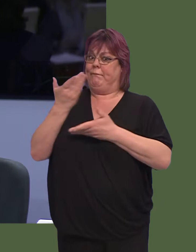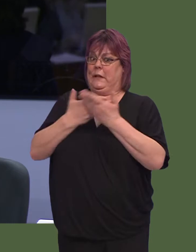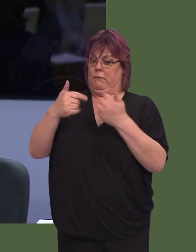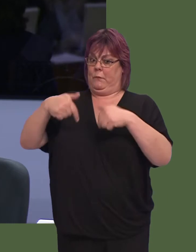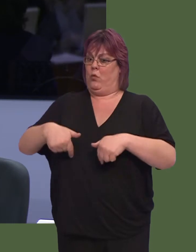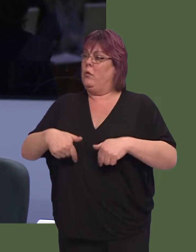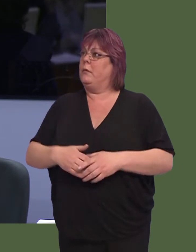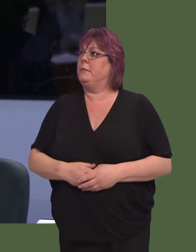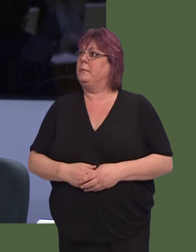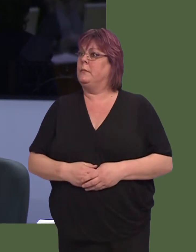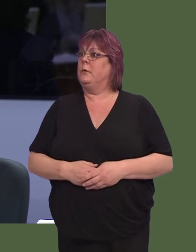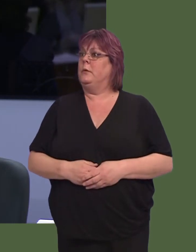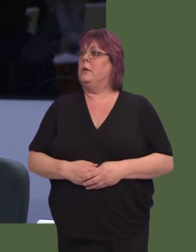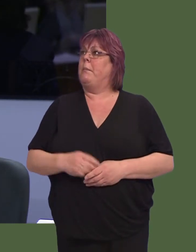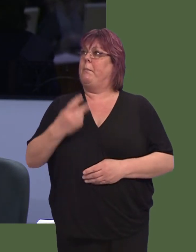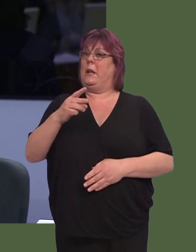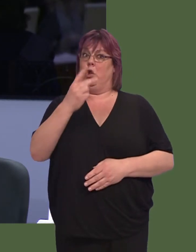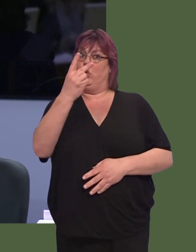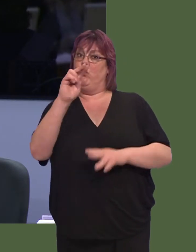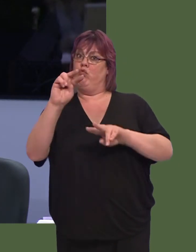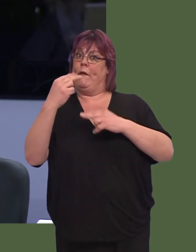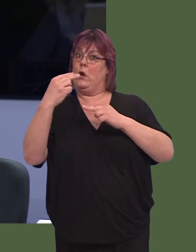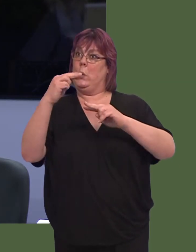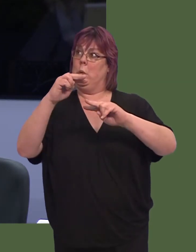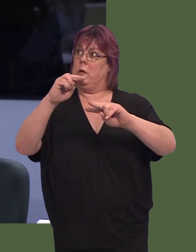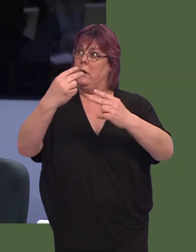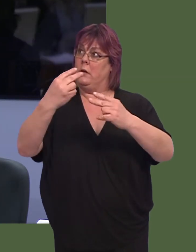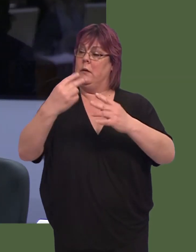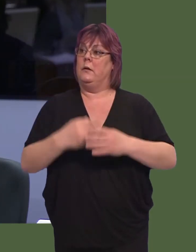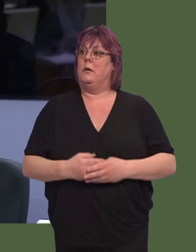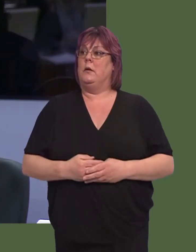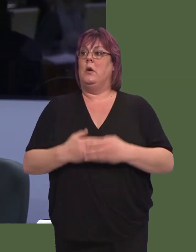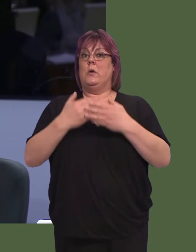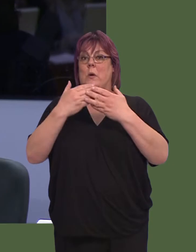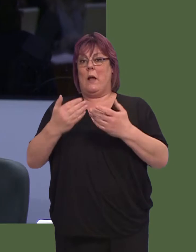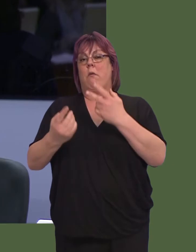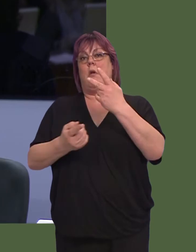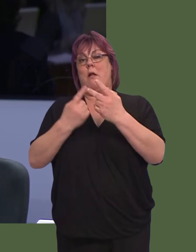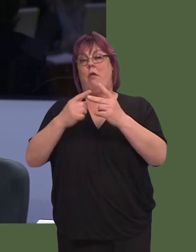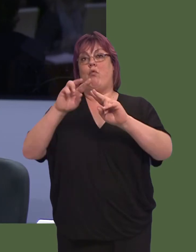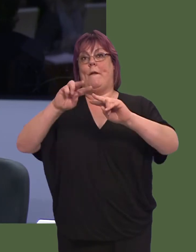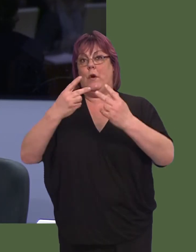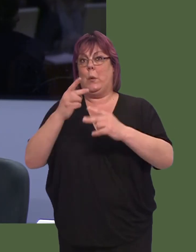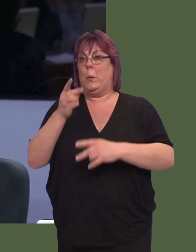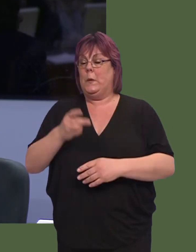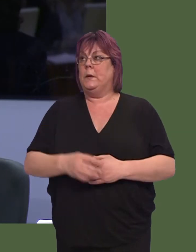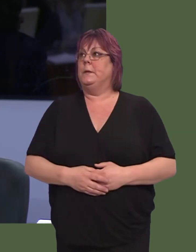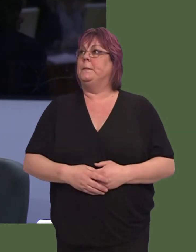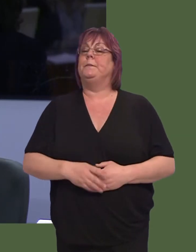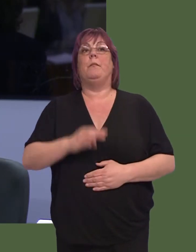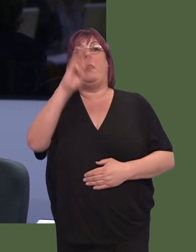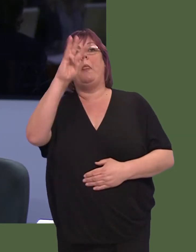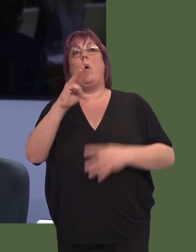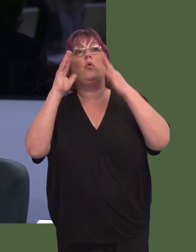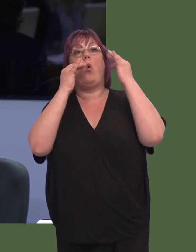here, but there's been 2 other reviews, so we're now finding ourselves in the middle of a review going forward. Now, the